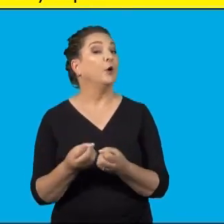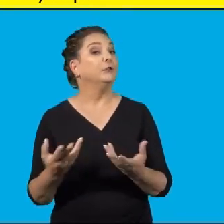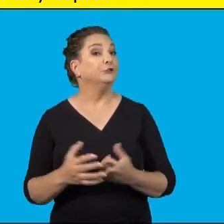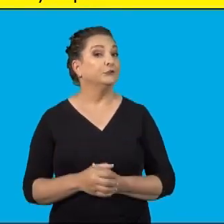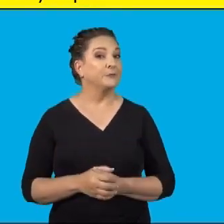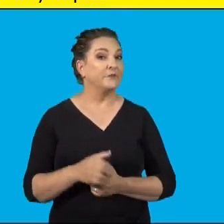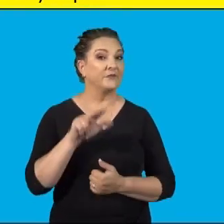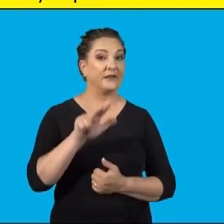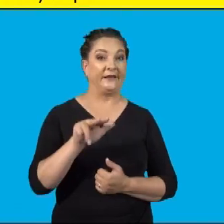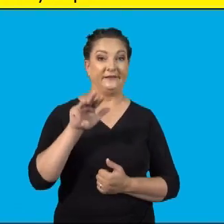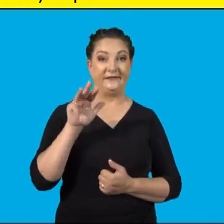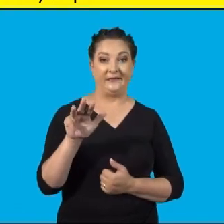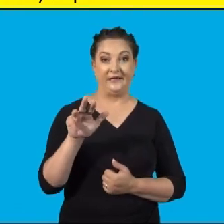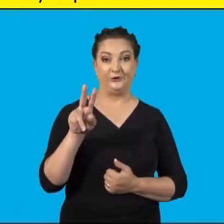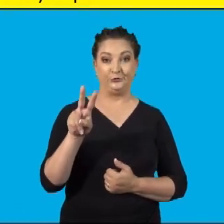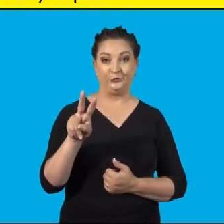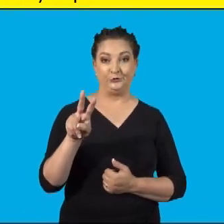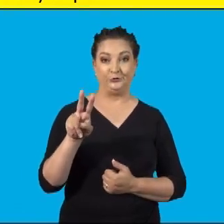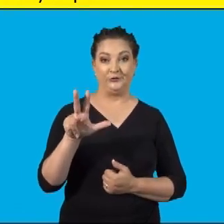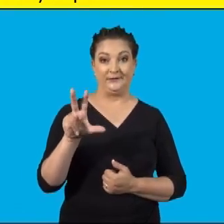much is that carrying value?